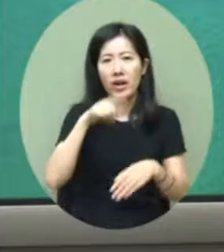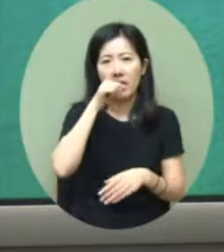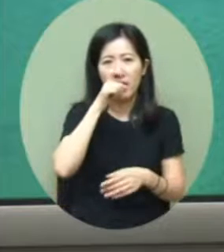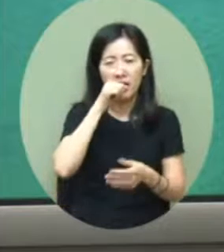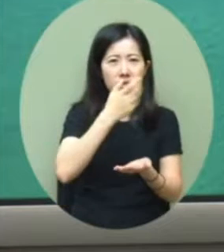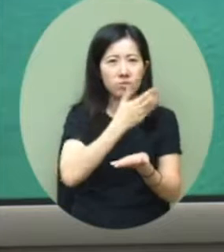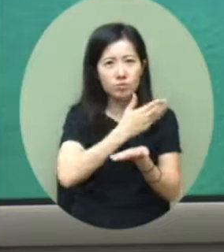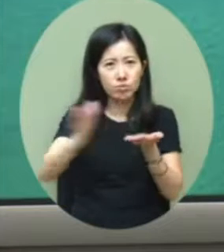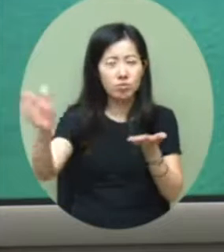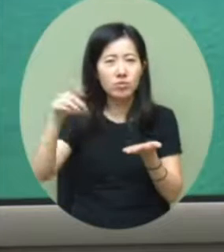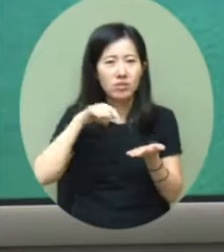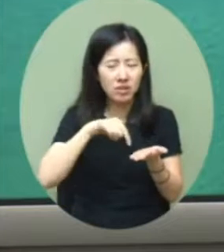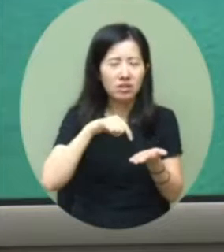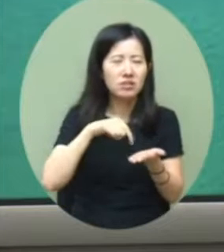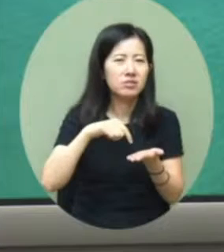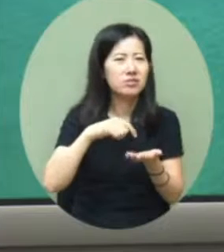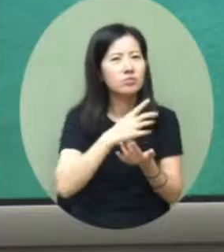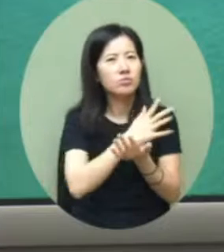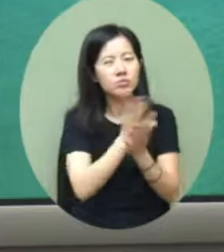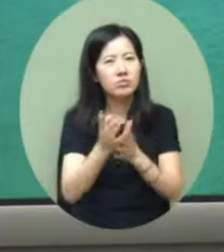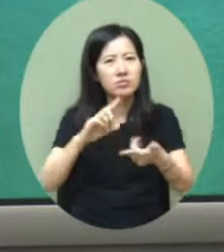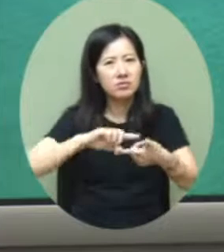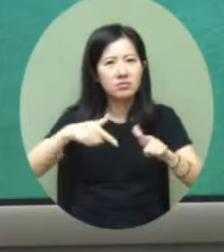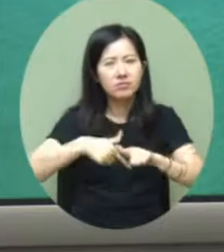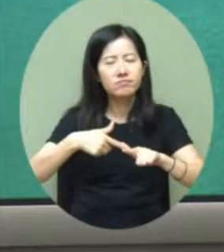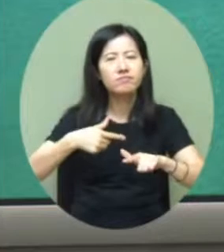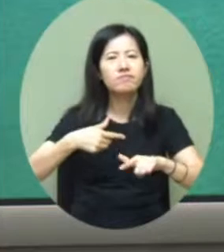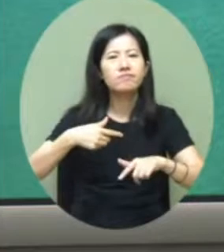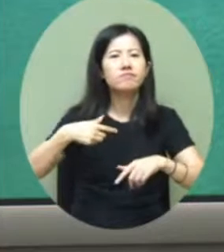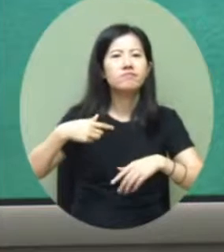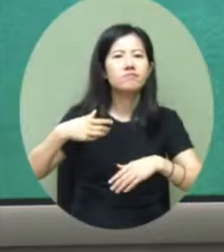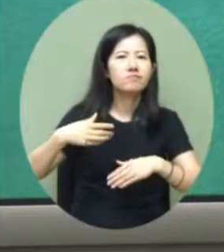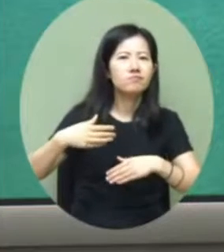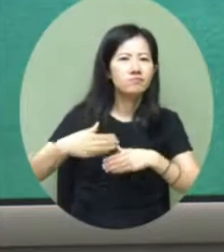the accident involved?